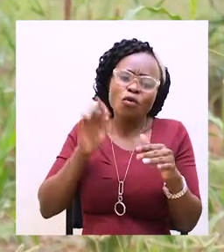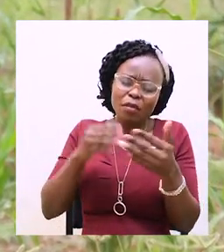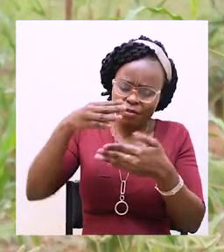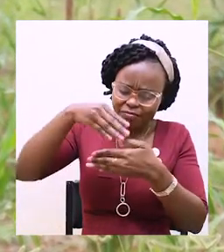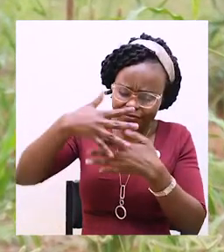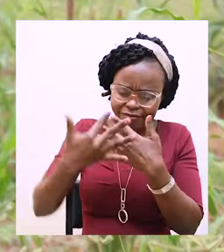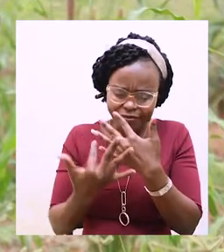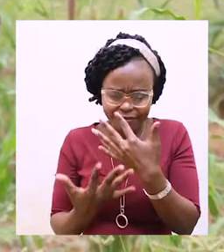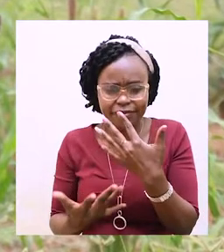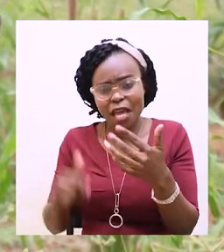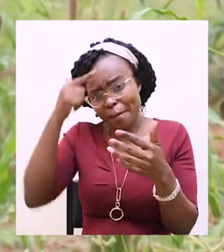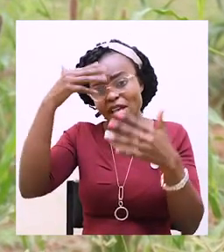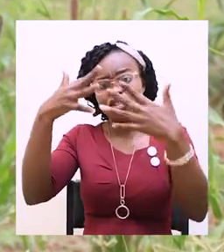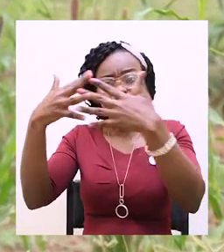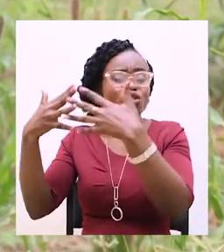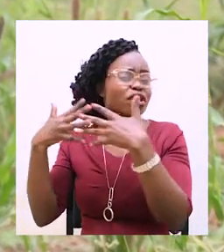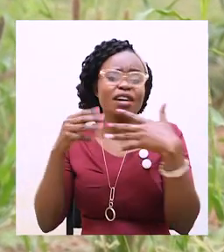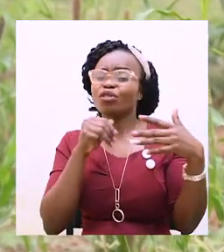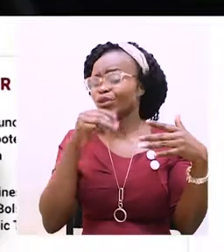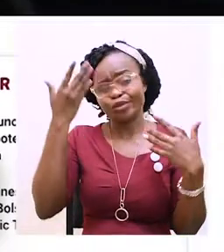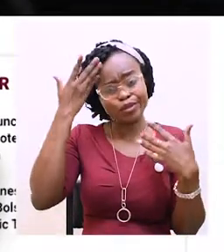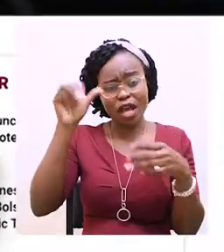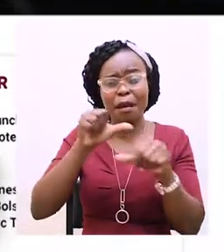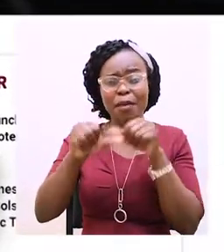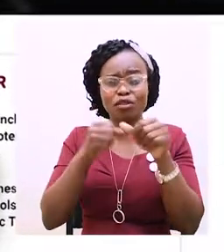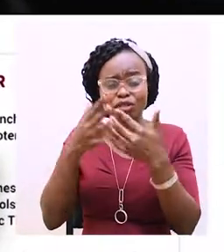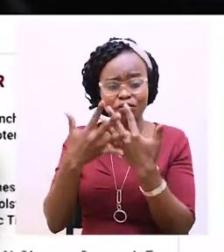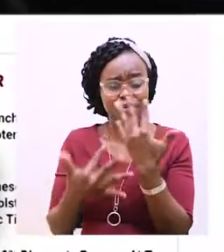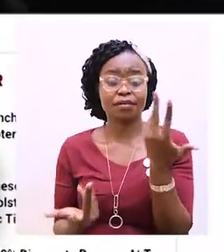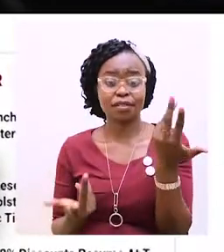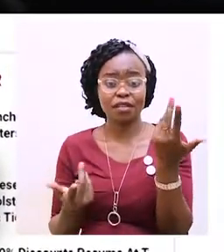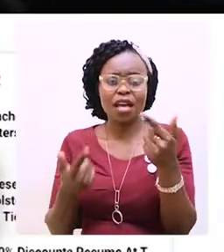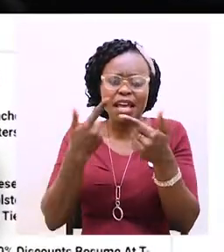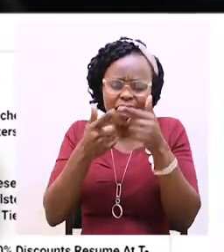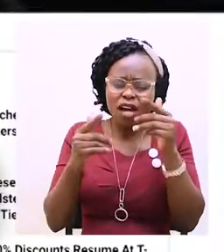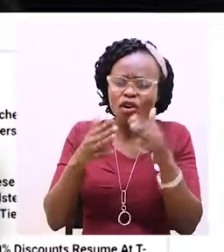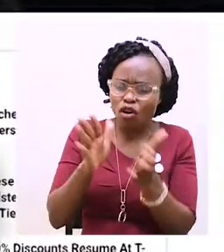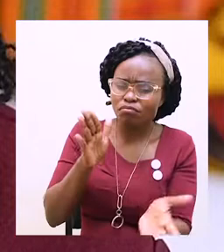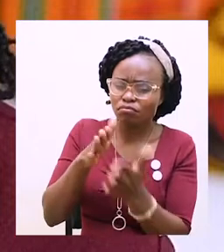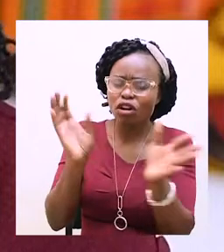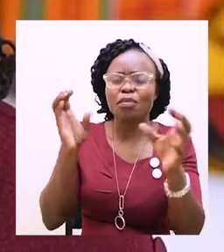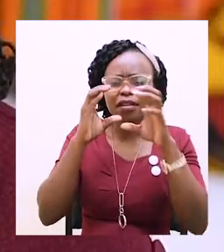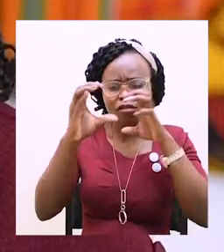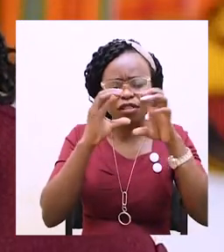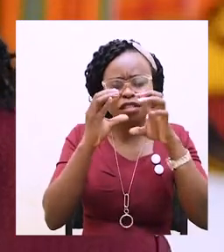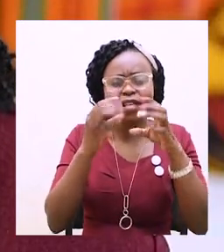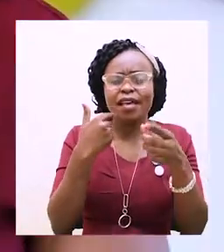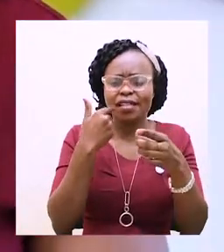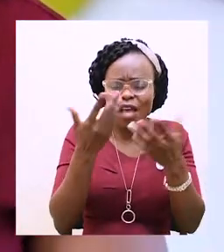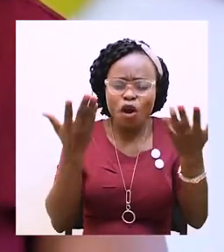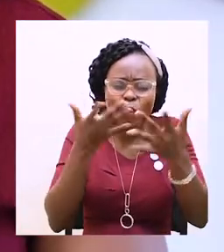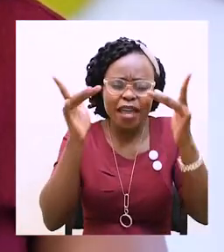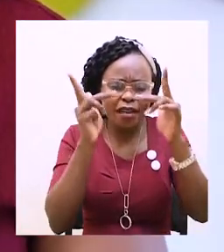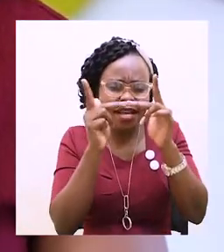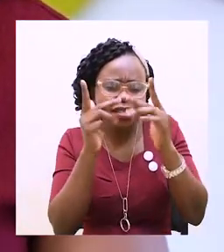menstruate, because lockdowns do not know that menstruation has to stop. So being able to go to the nitty-gritty and opening those conversations and say, where is